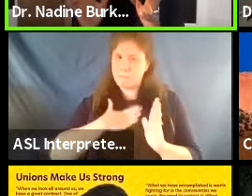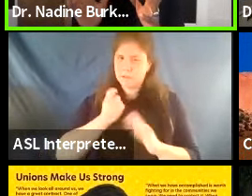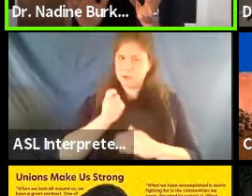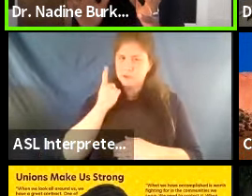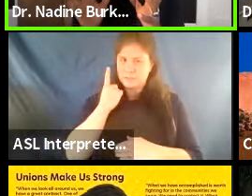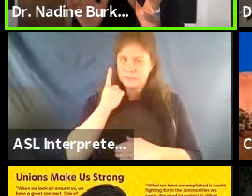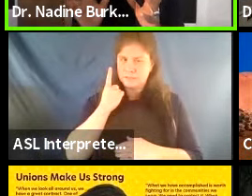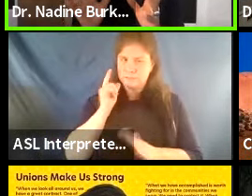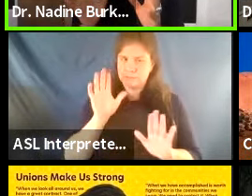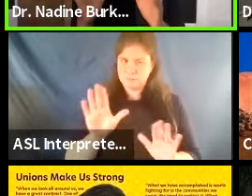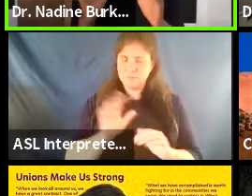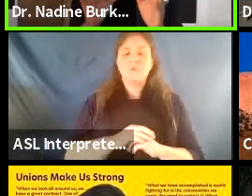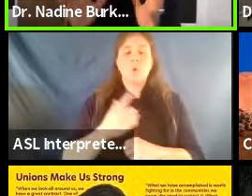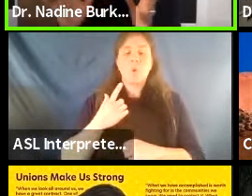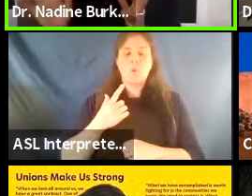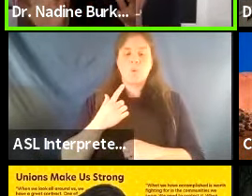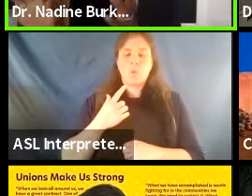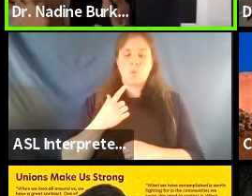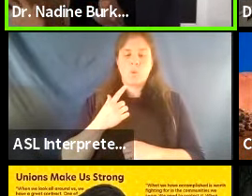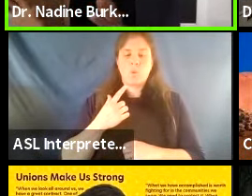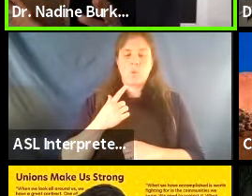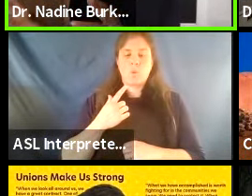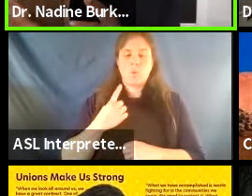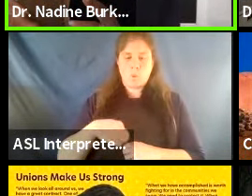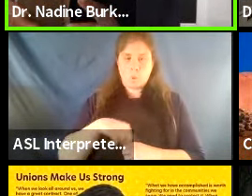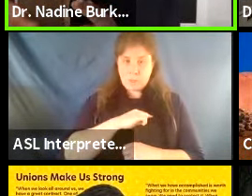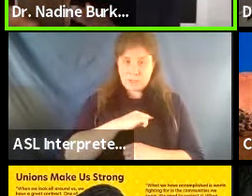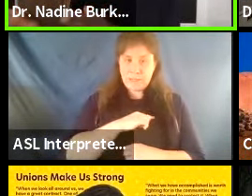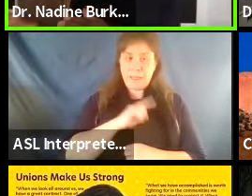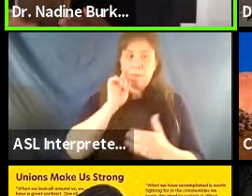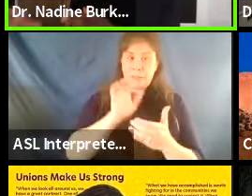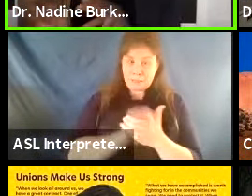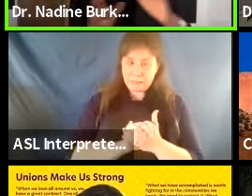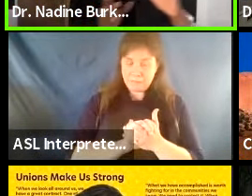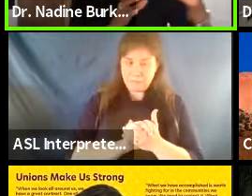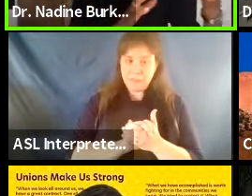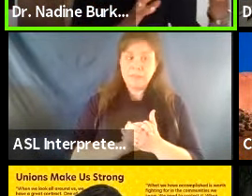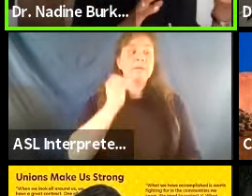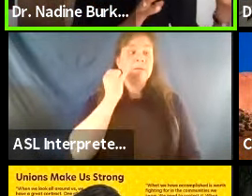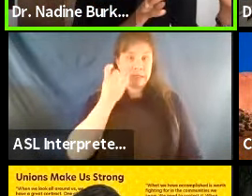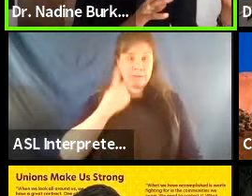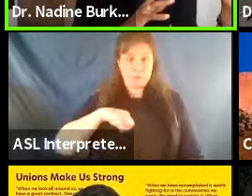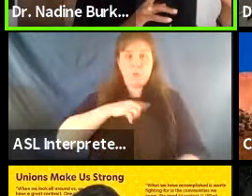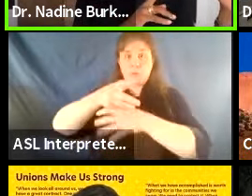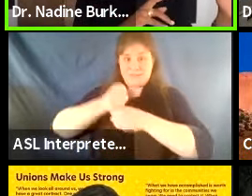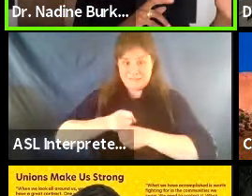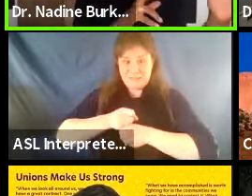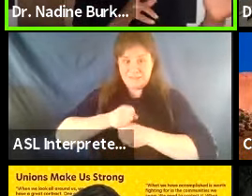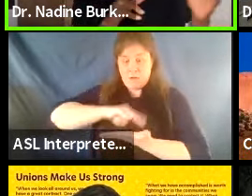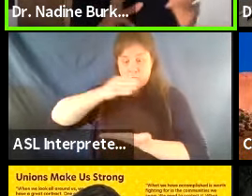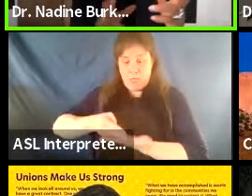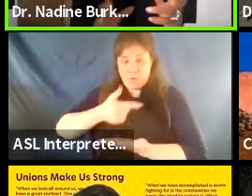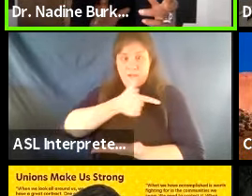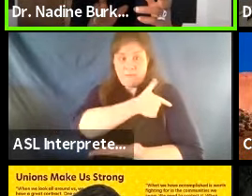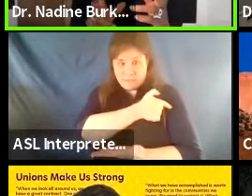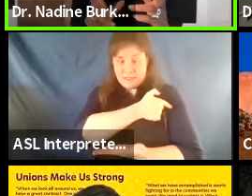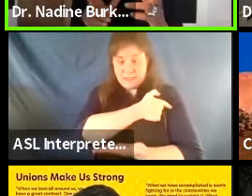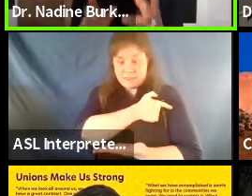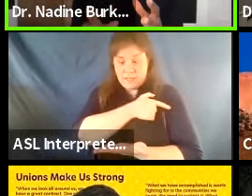working under the belief that the faster we get vaccines out, the faster we